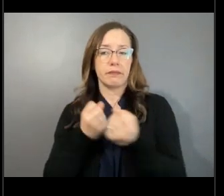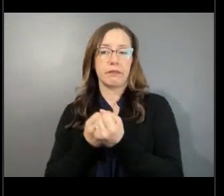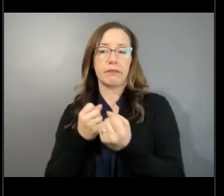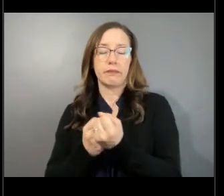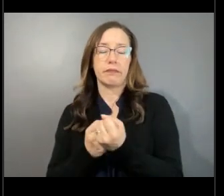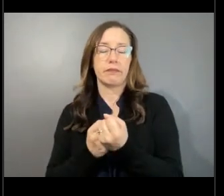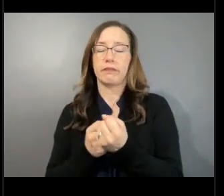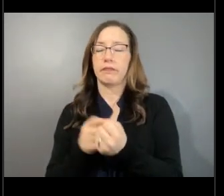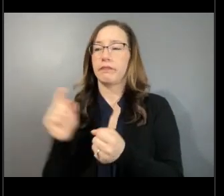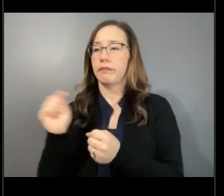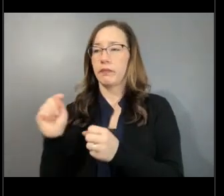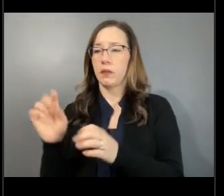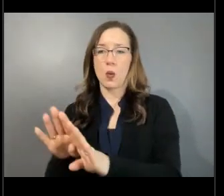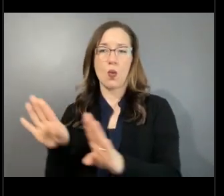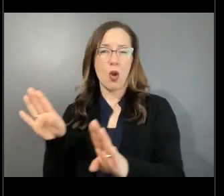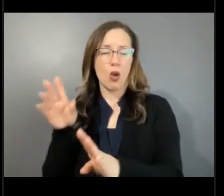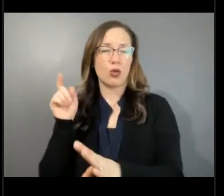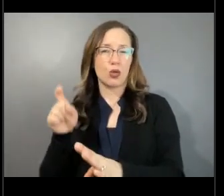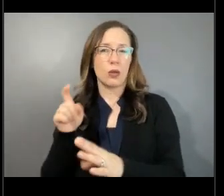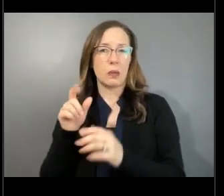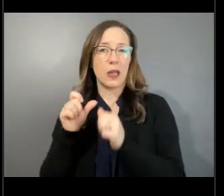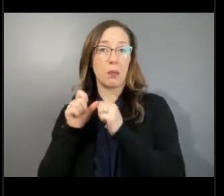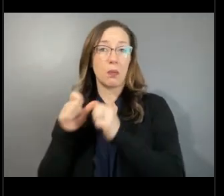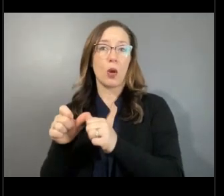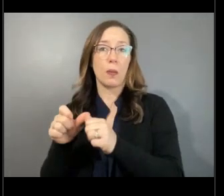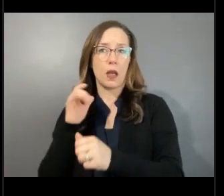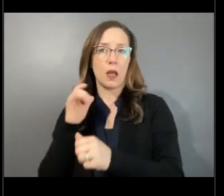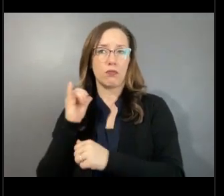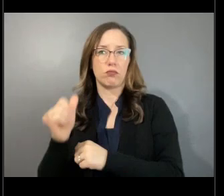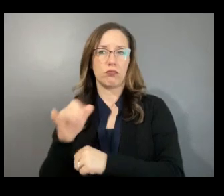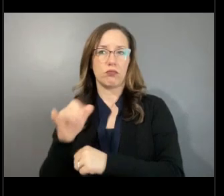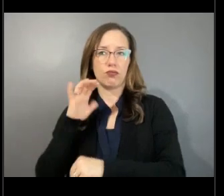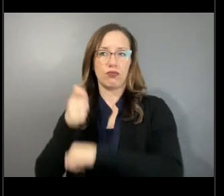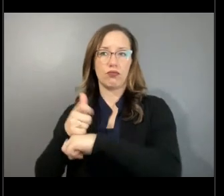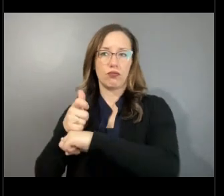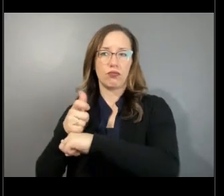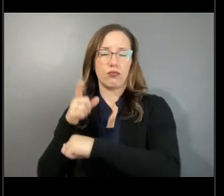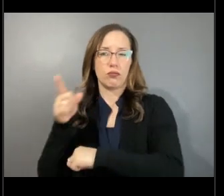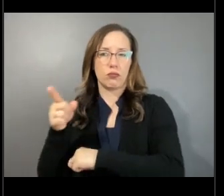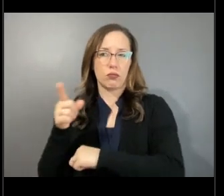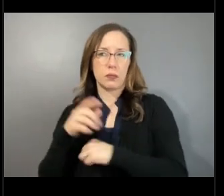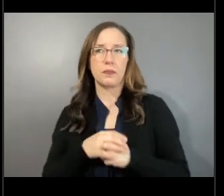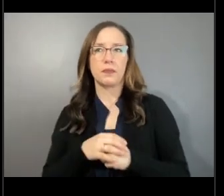bathroom walls should be permanently mounted in dwelling units.